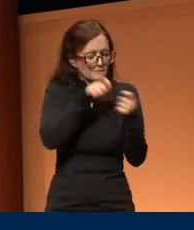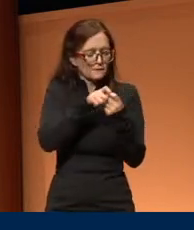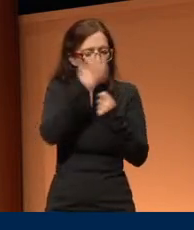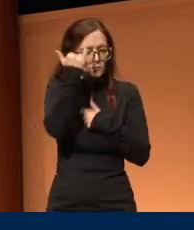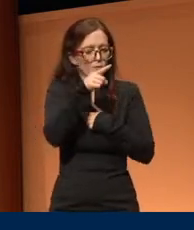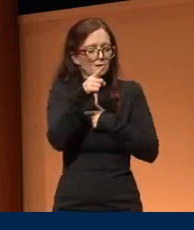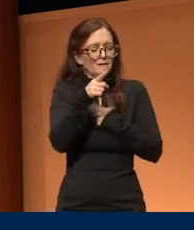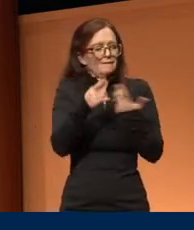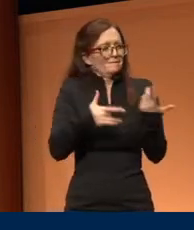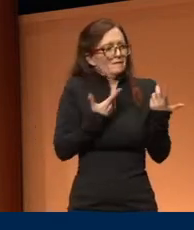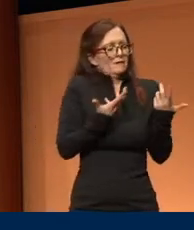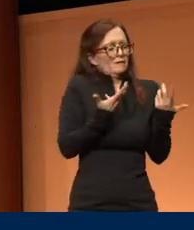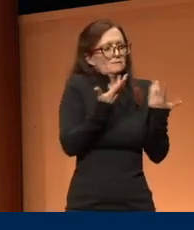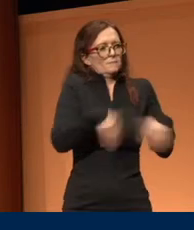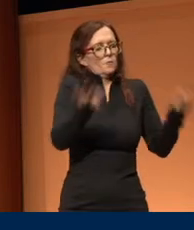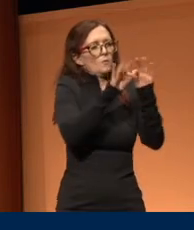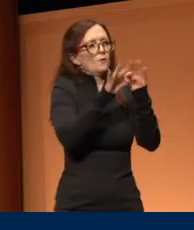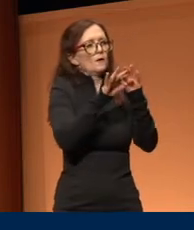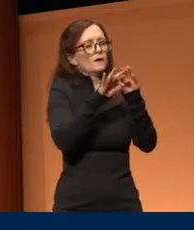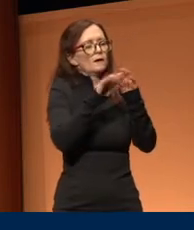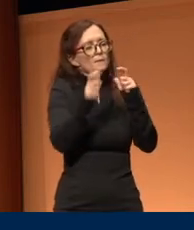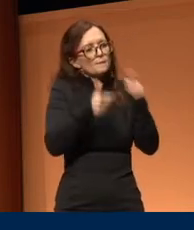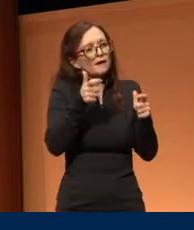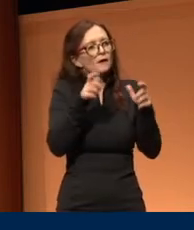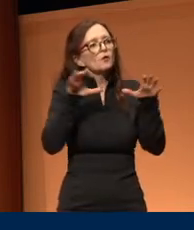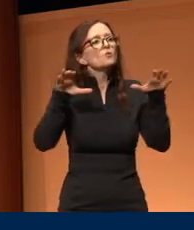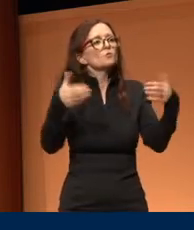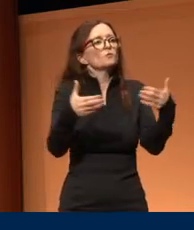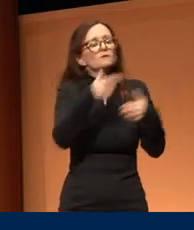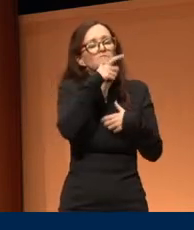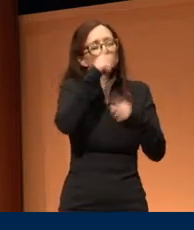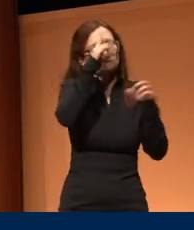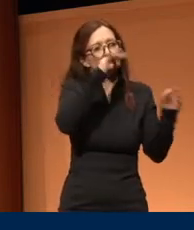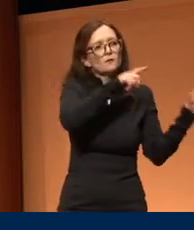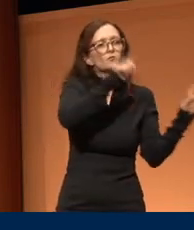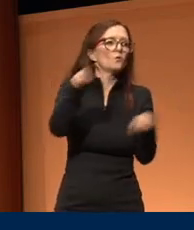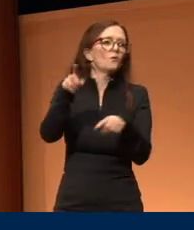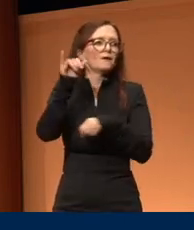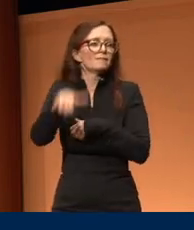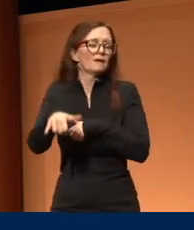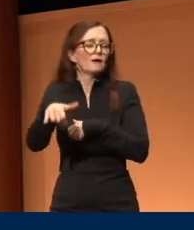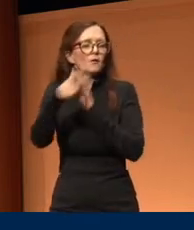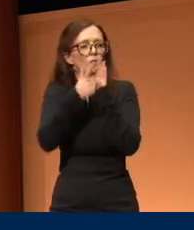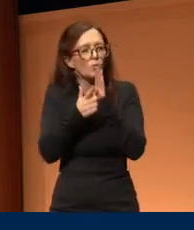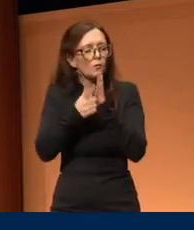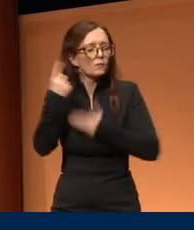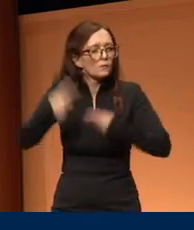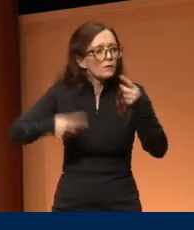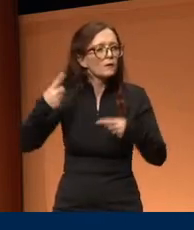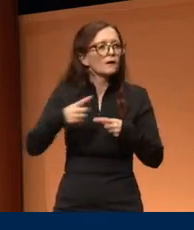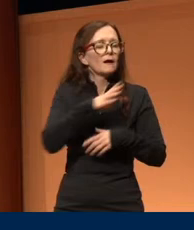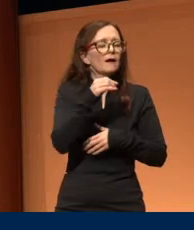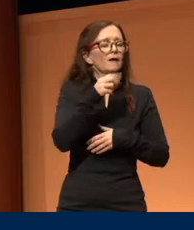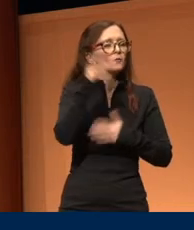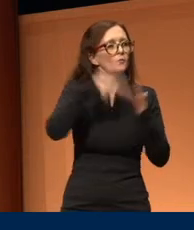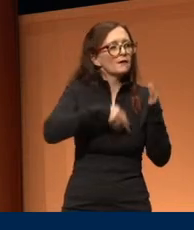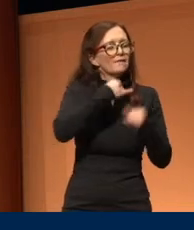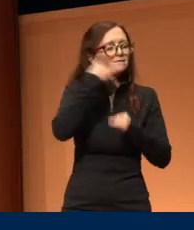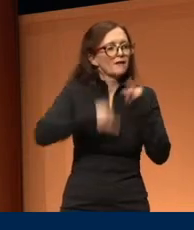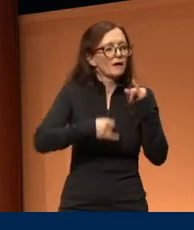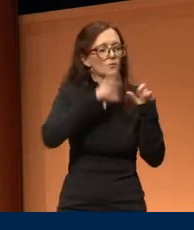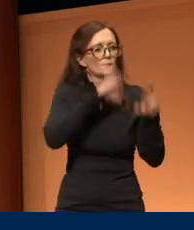were so high that the majority decided not to go to the referendum and instead to hand over their baby, the 500-page report, to